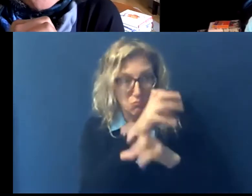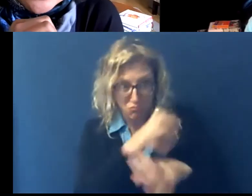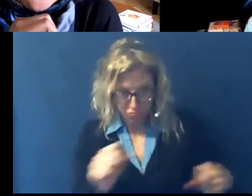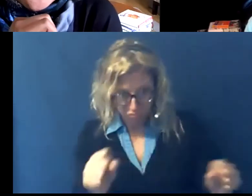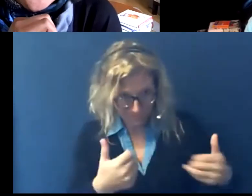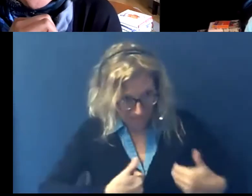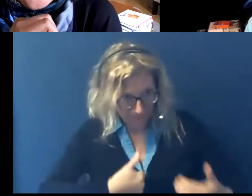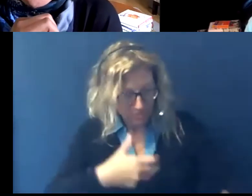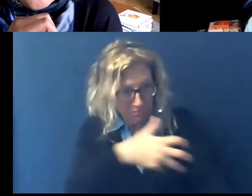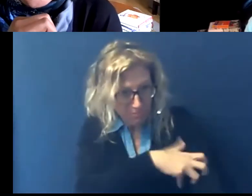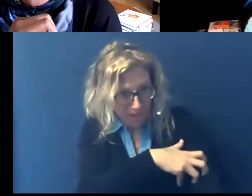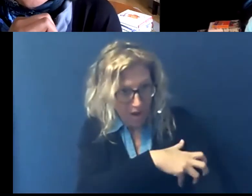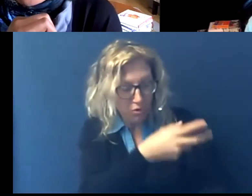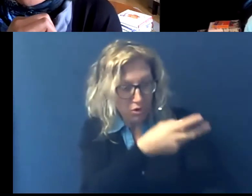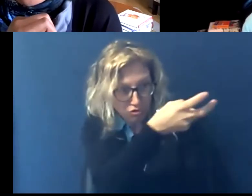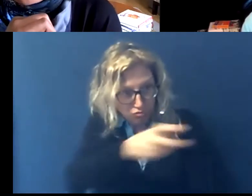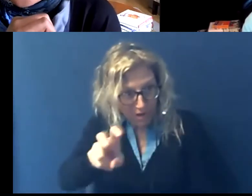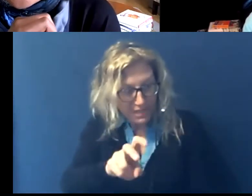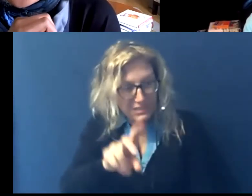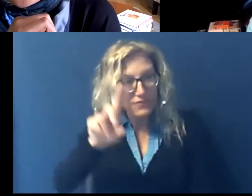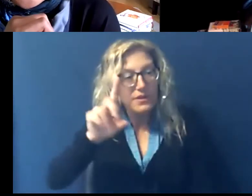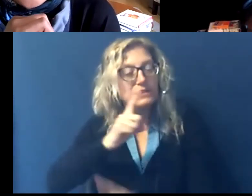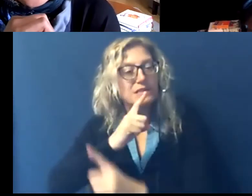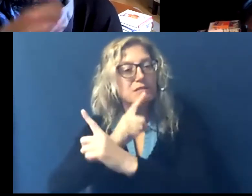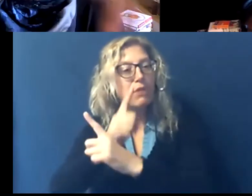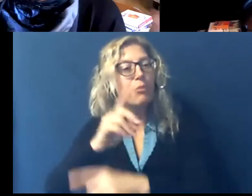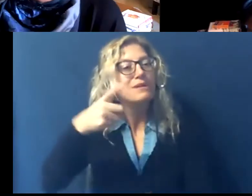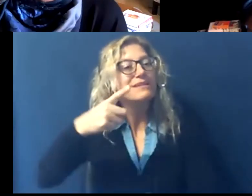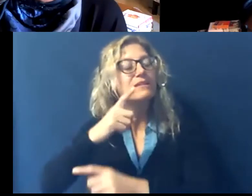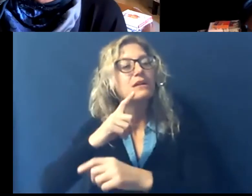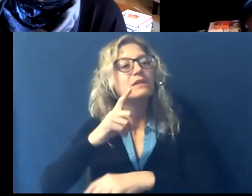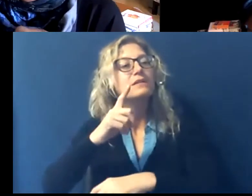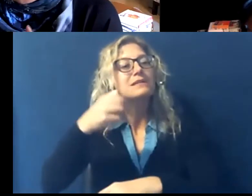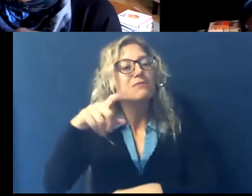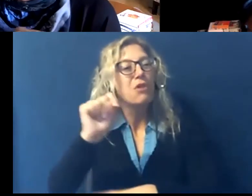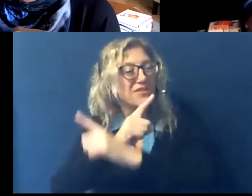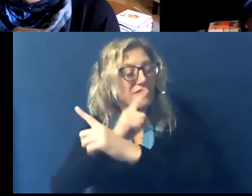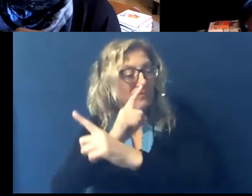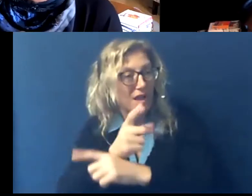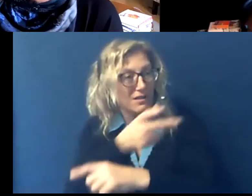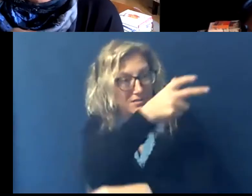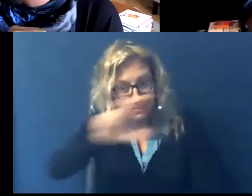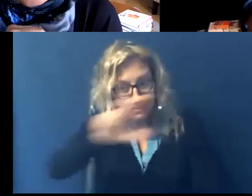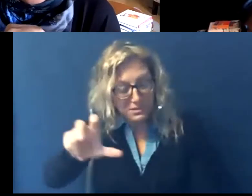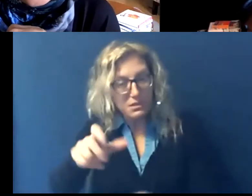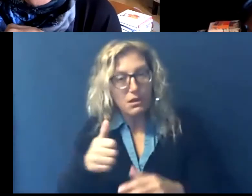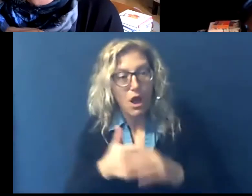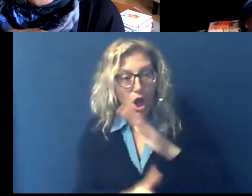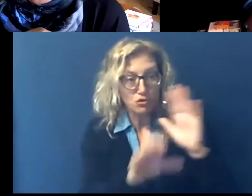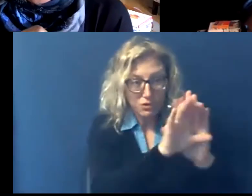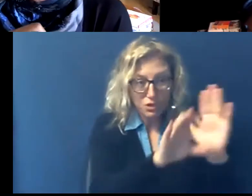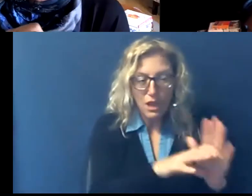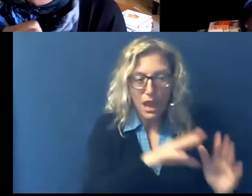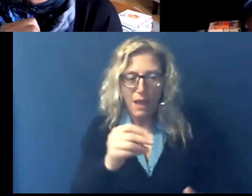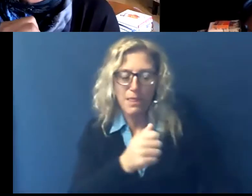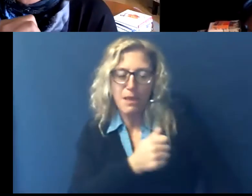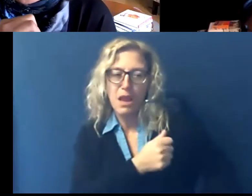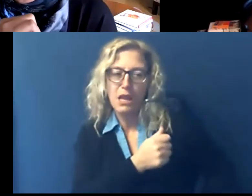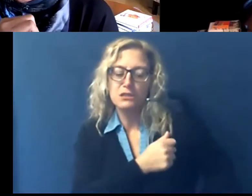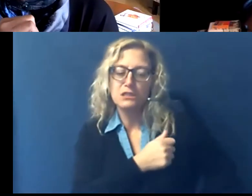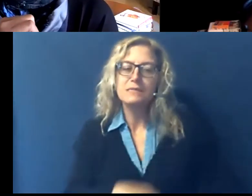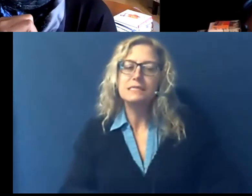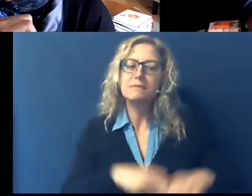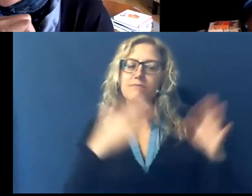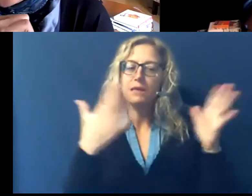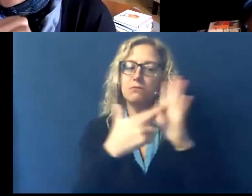power to transfer those Defense Department funds or not under both the Constitution and under the military spending statute